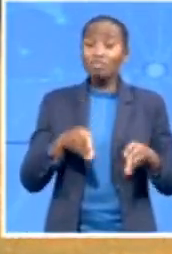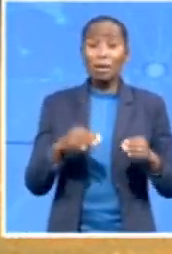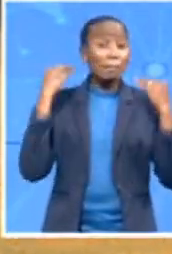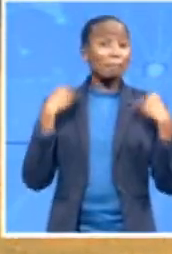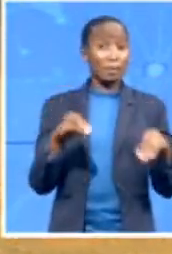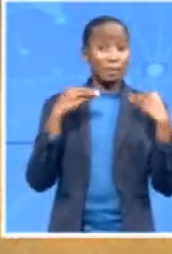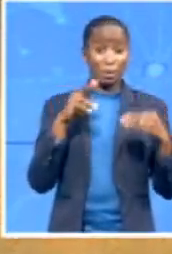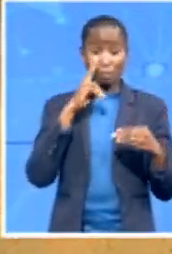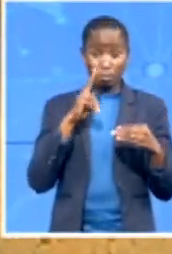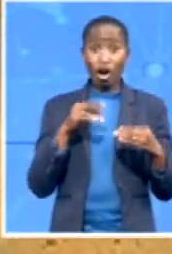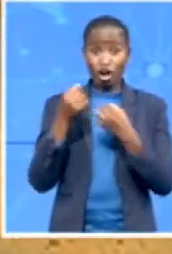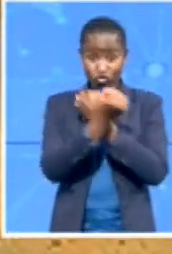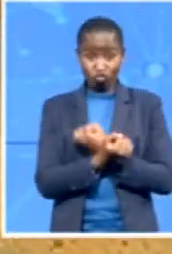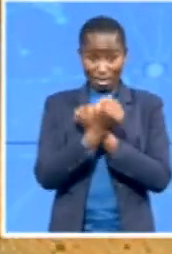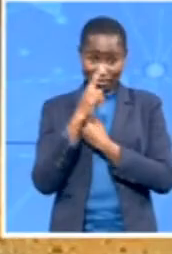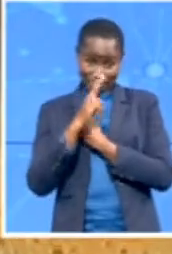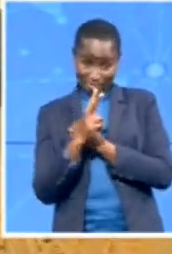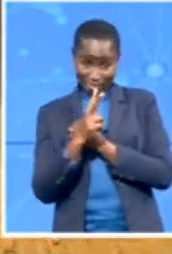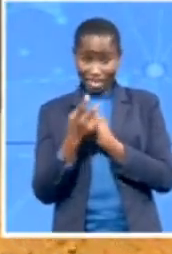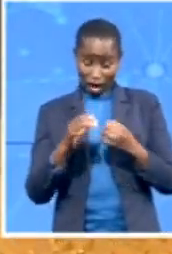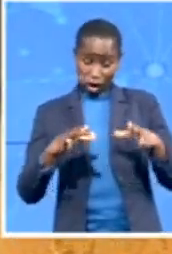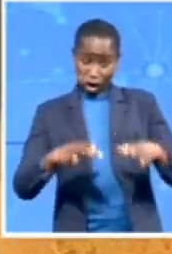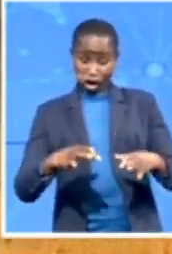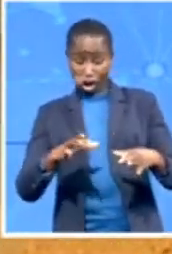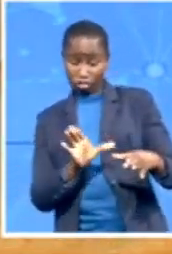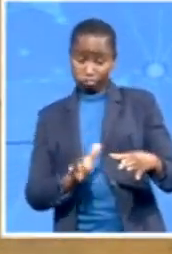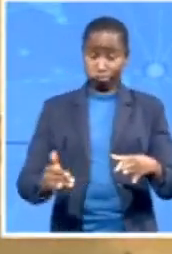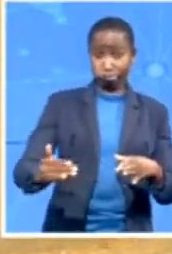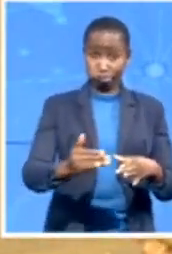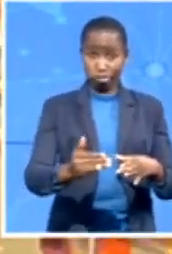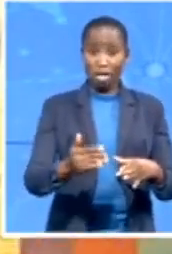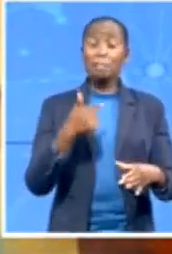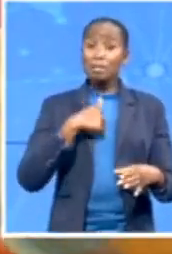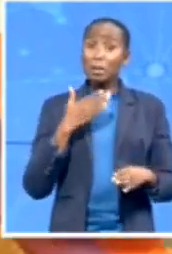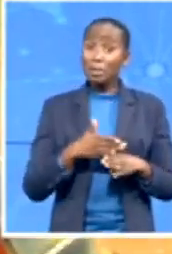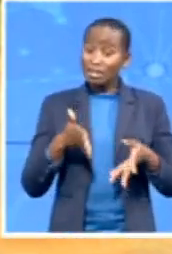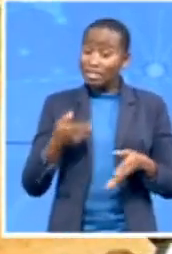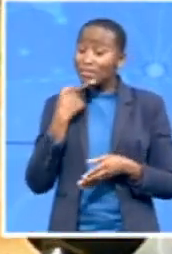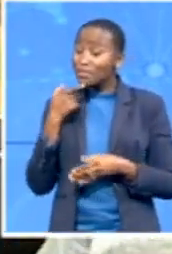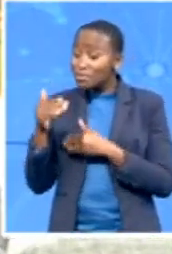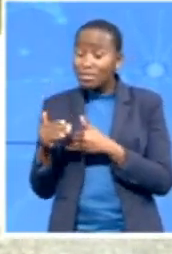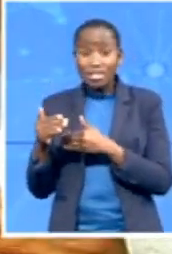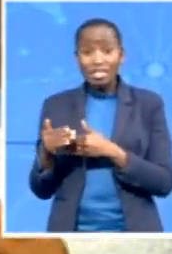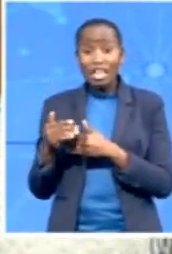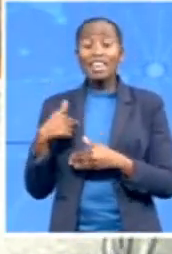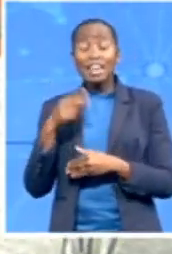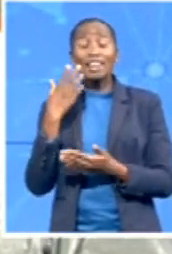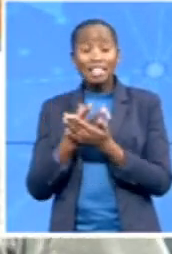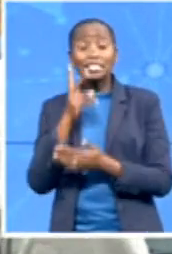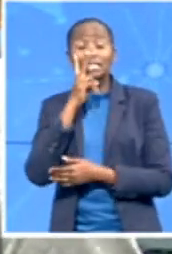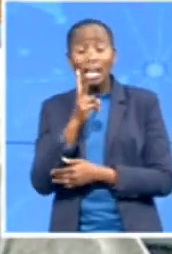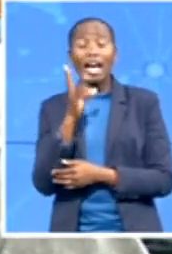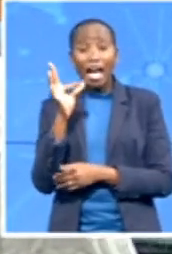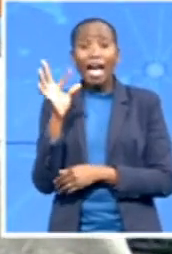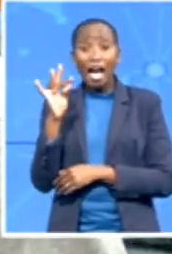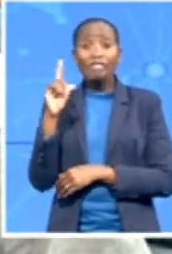Liko Pempa and Nakugoroi, Nendi Shumane Patsin, Ni witnessa Umpana Goro, Unusaura,